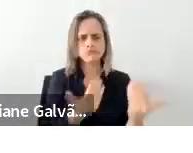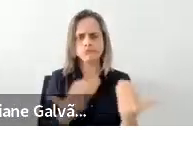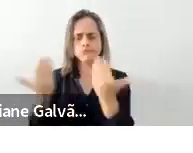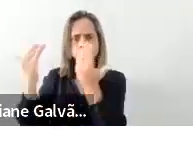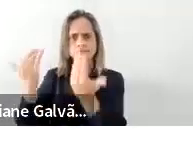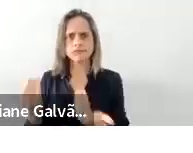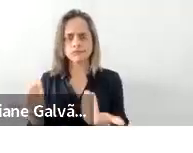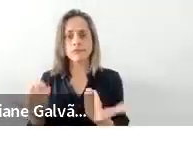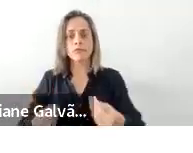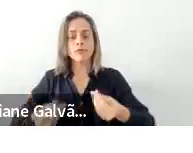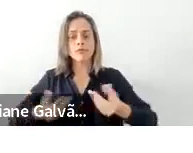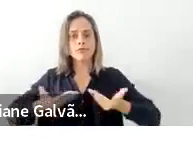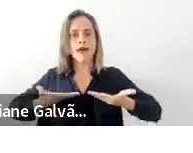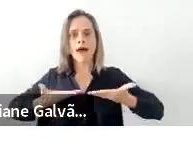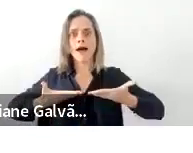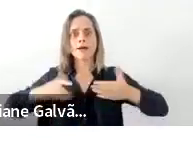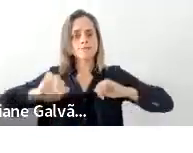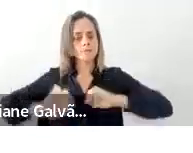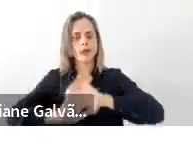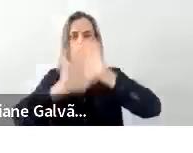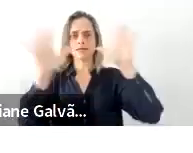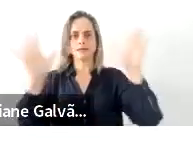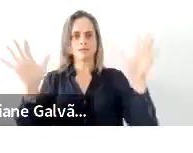In terms of the revolution itself, of course,